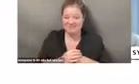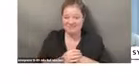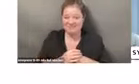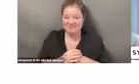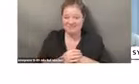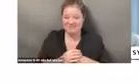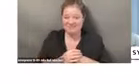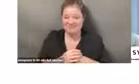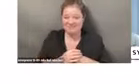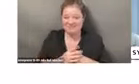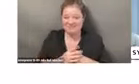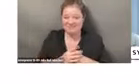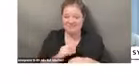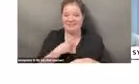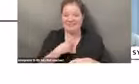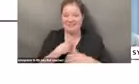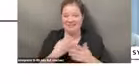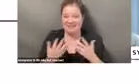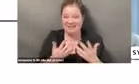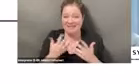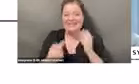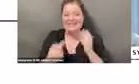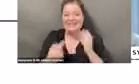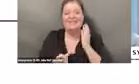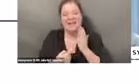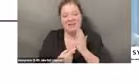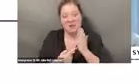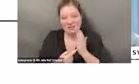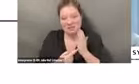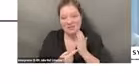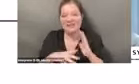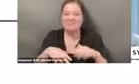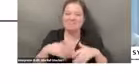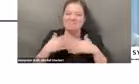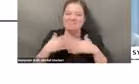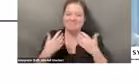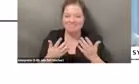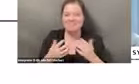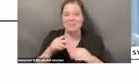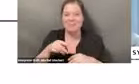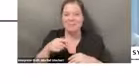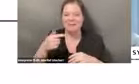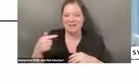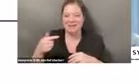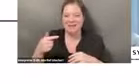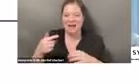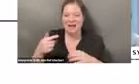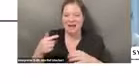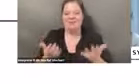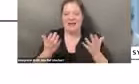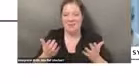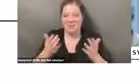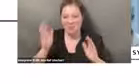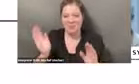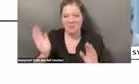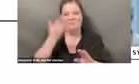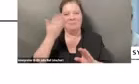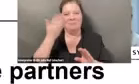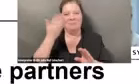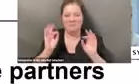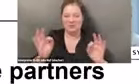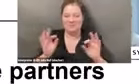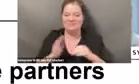So technology, we do not have possibilities to move the PowerPoint presentation. Oh, now it's actually happening. So another